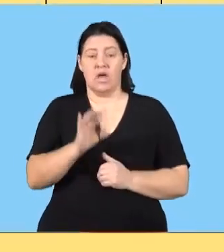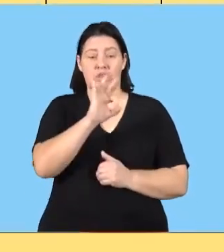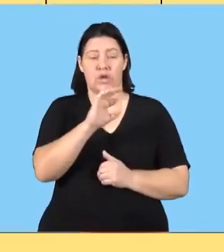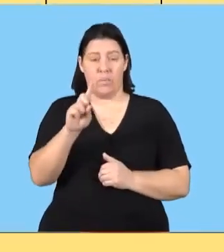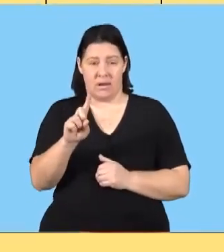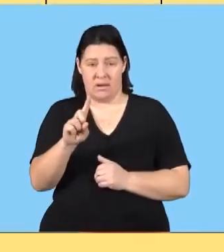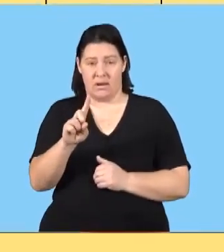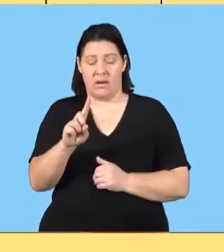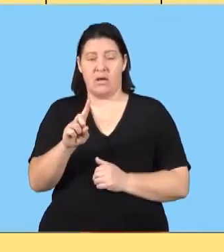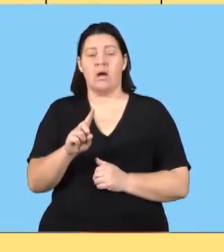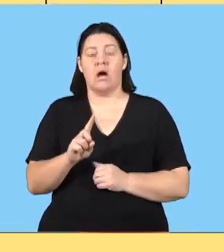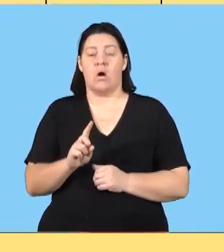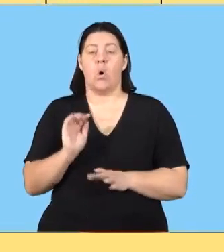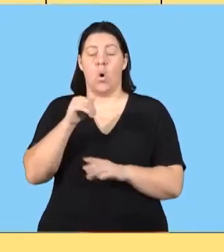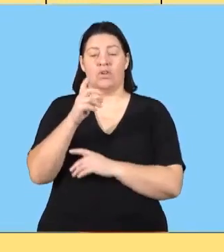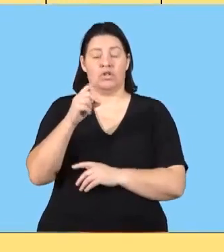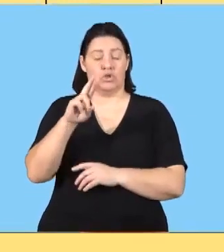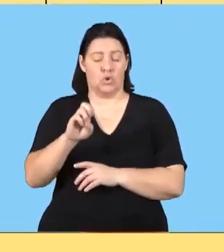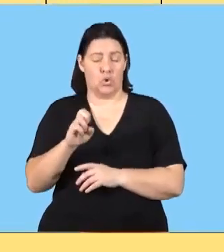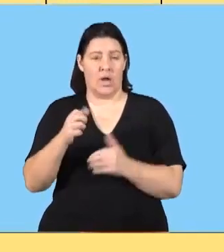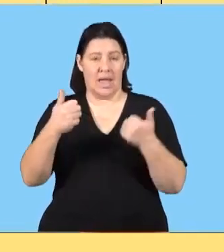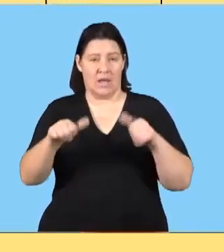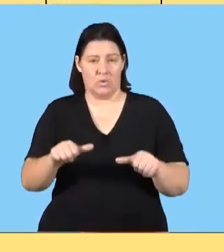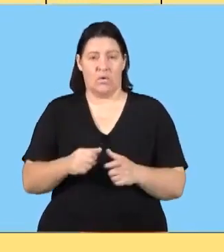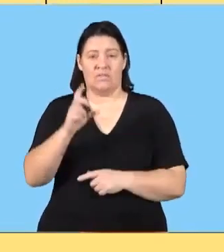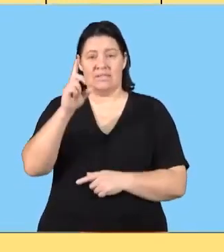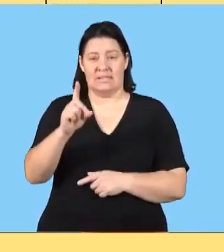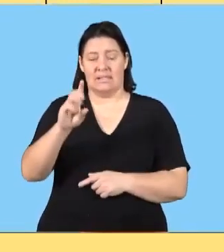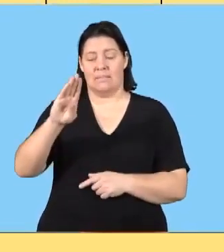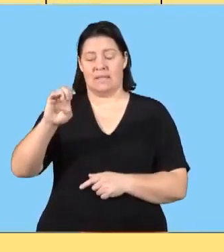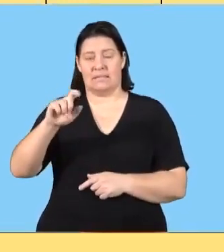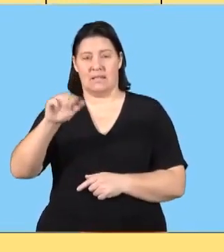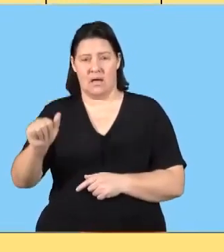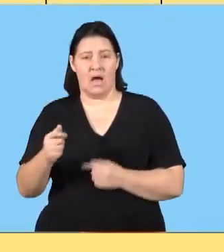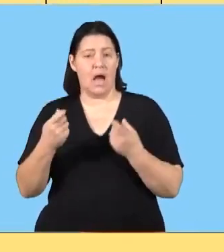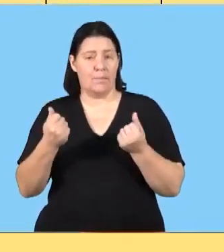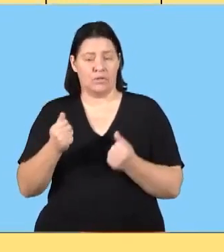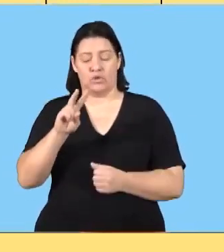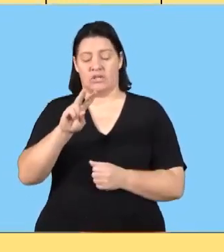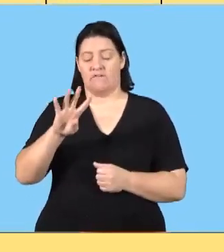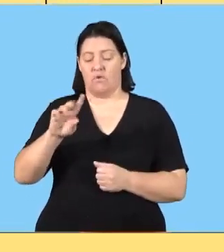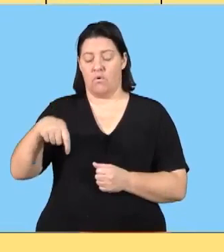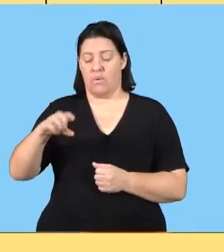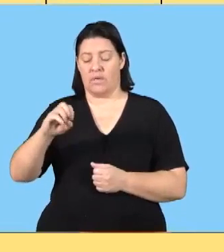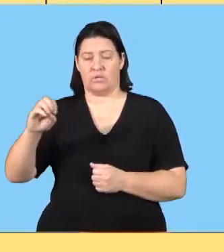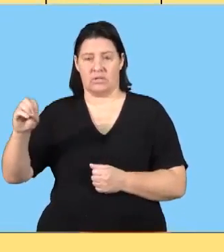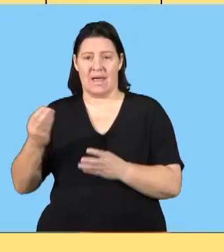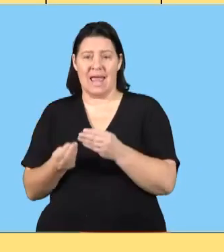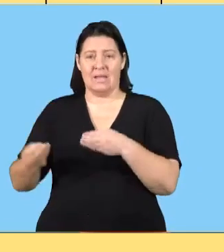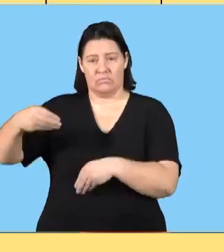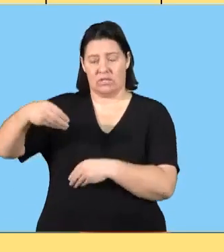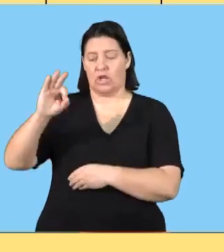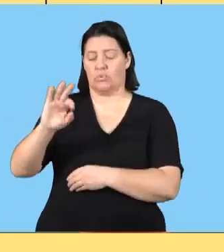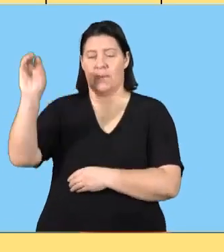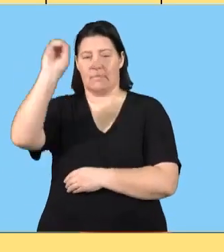31st, charged the overdue account of D Better of 24,000 with interest of